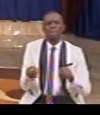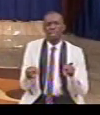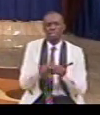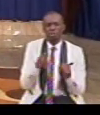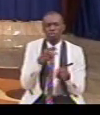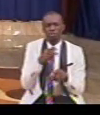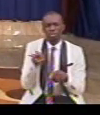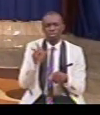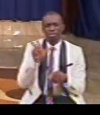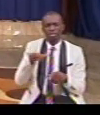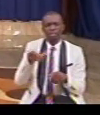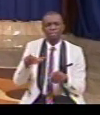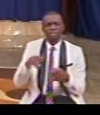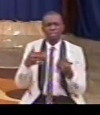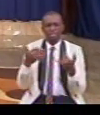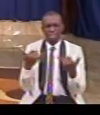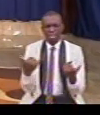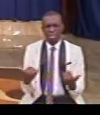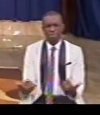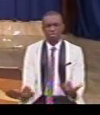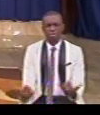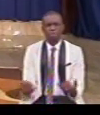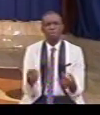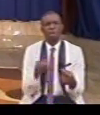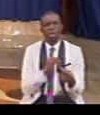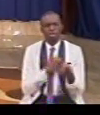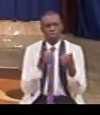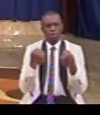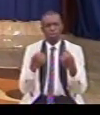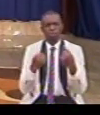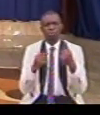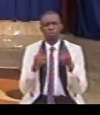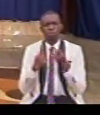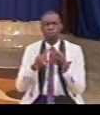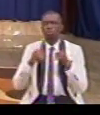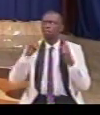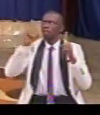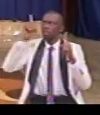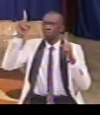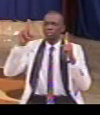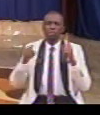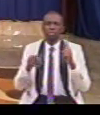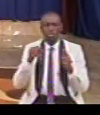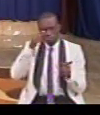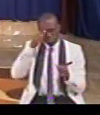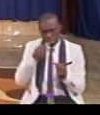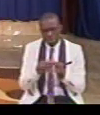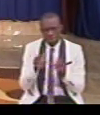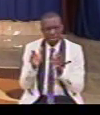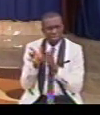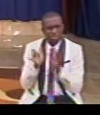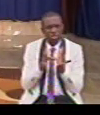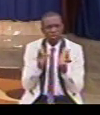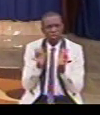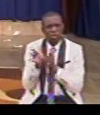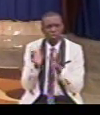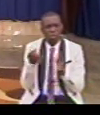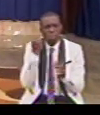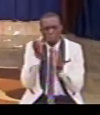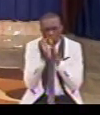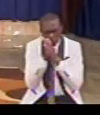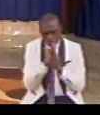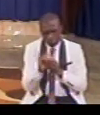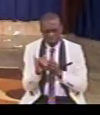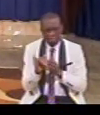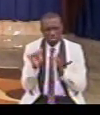says, now come I to thee. We remember that Jesus Christ was praying. He started the